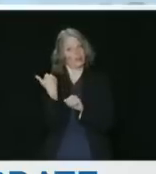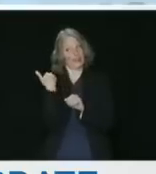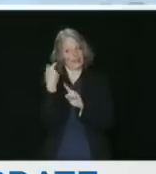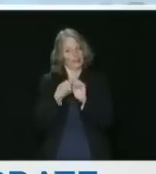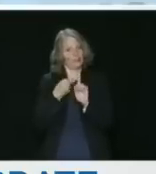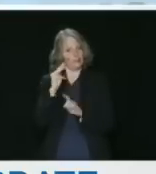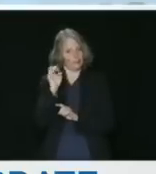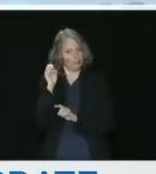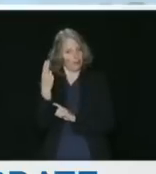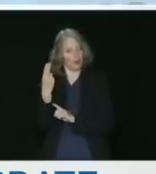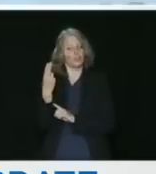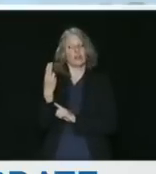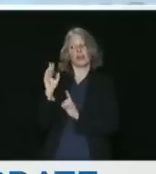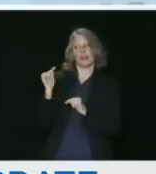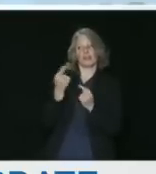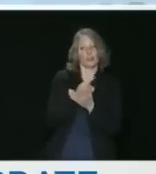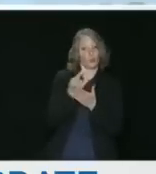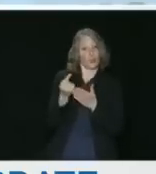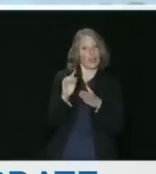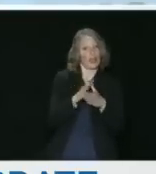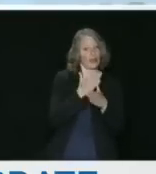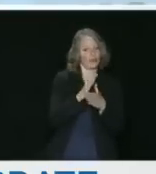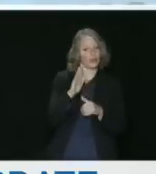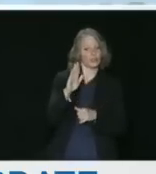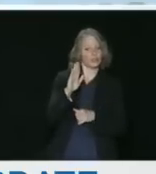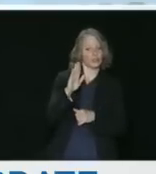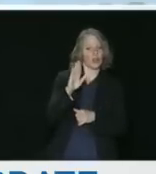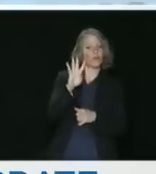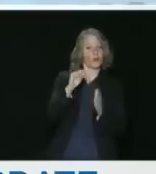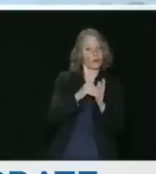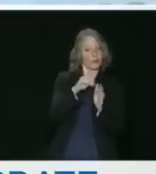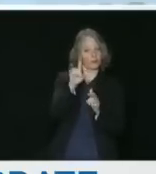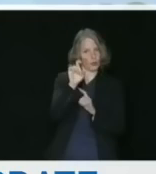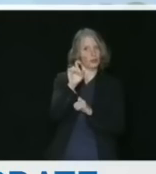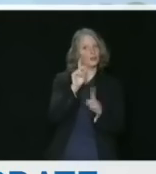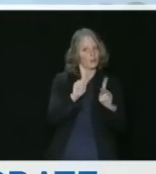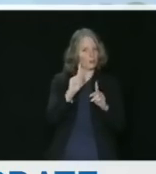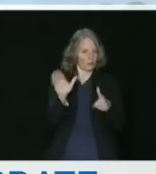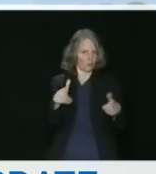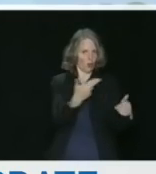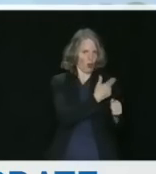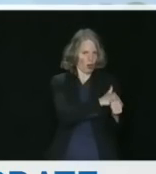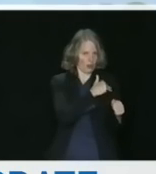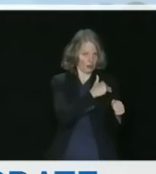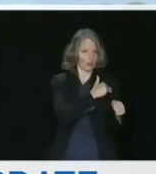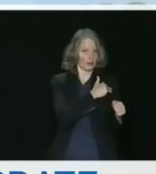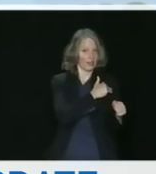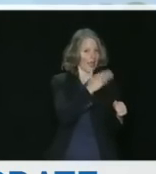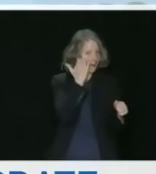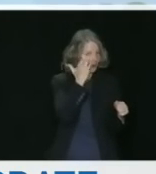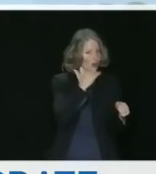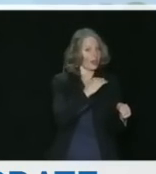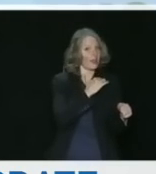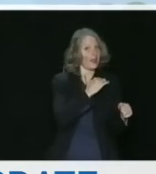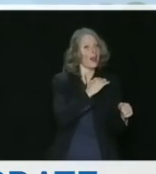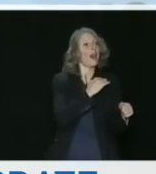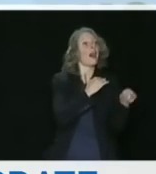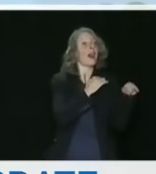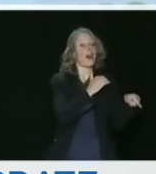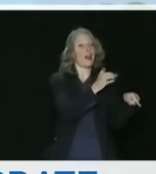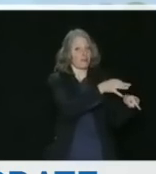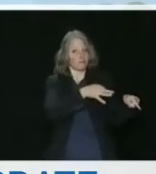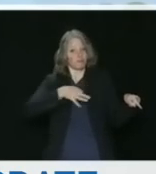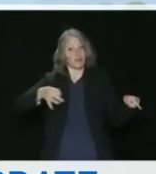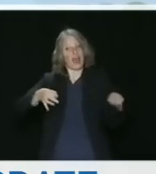an average of over 4,100 people with COVID-19 were being treated in our hospitals each day, including